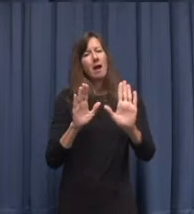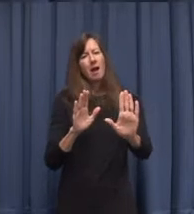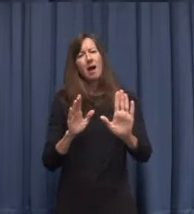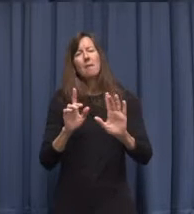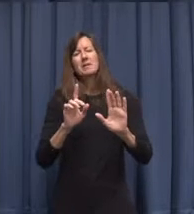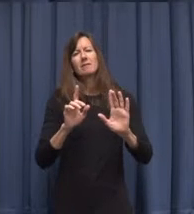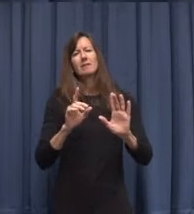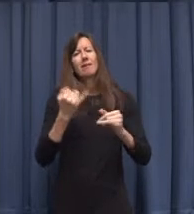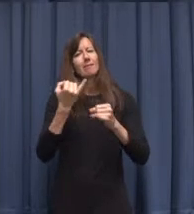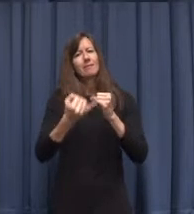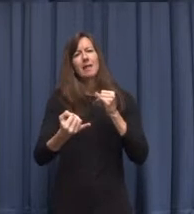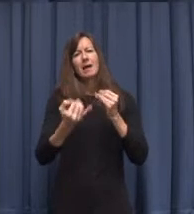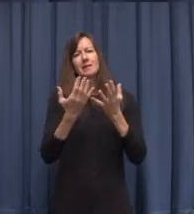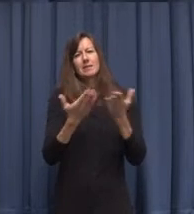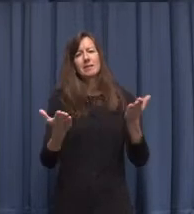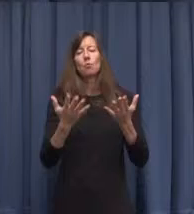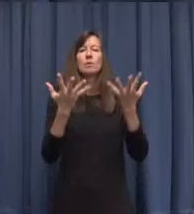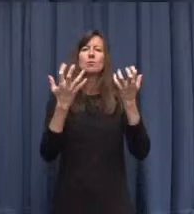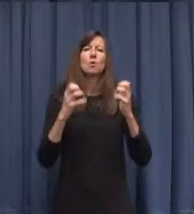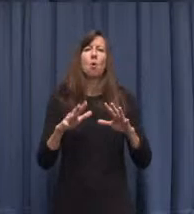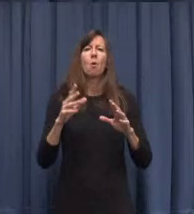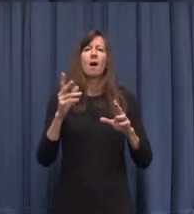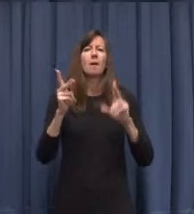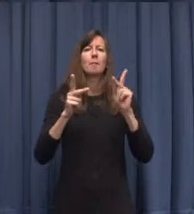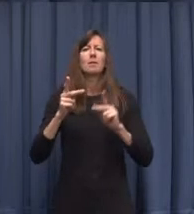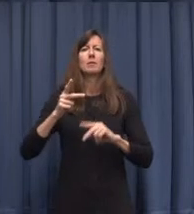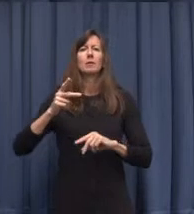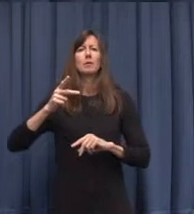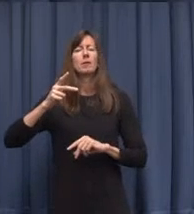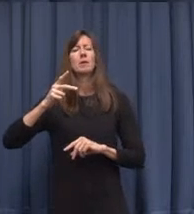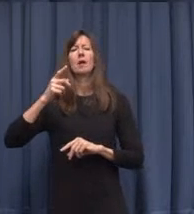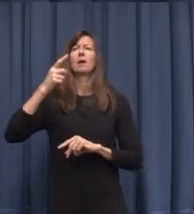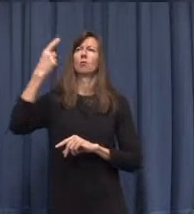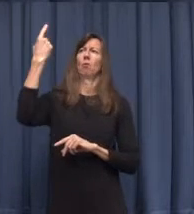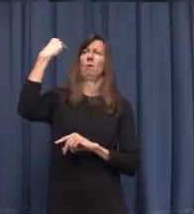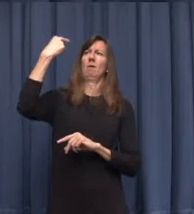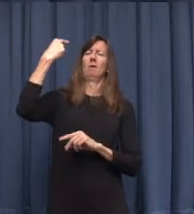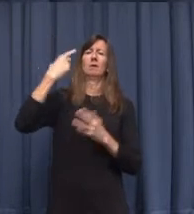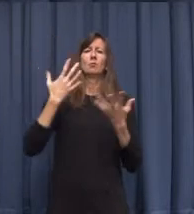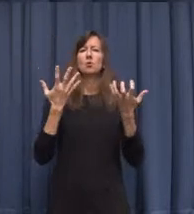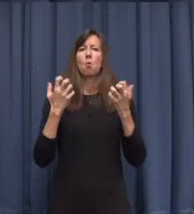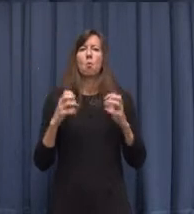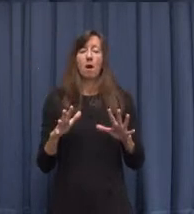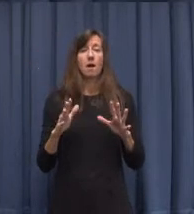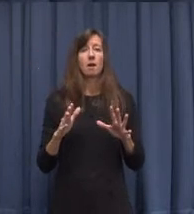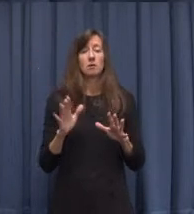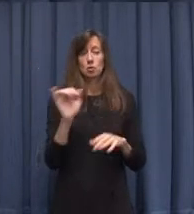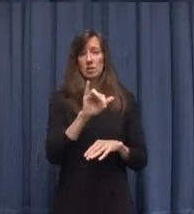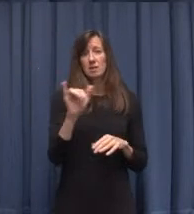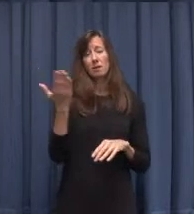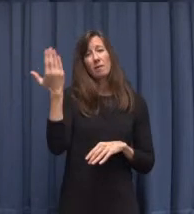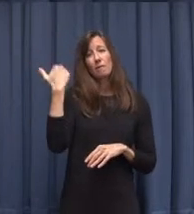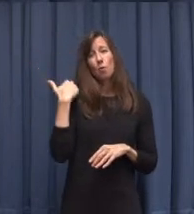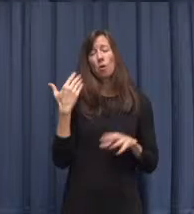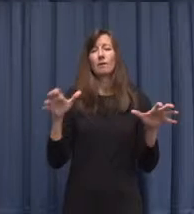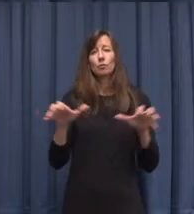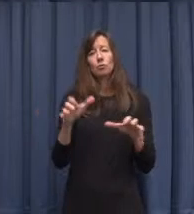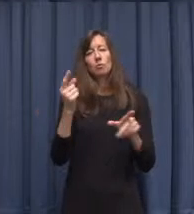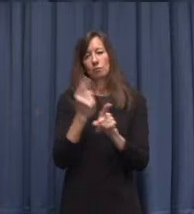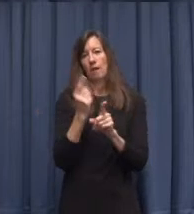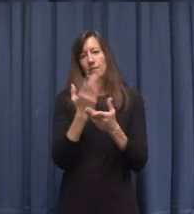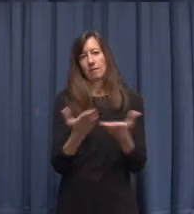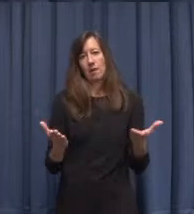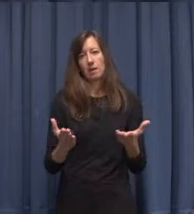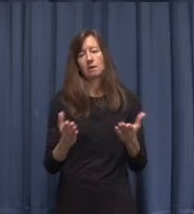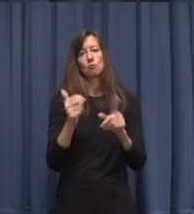to us how to do this. Let's do it proactively like we did before and do the right things. So we are doing that as a county,